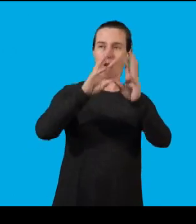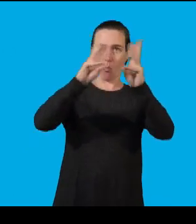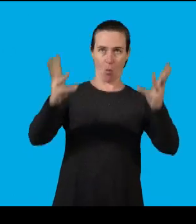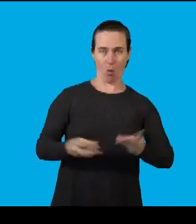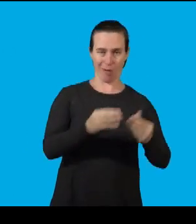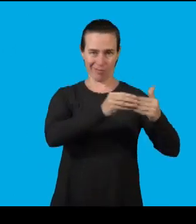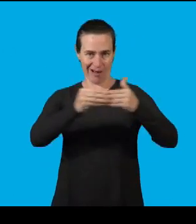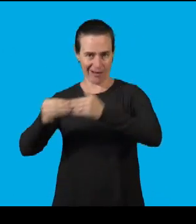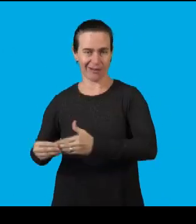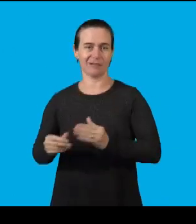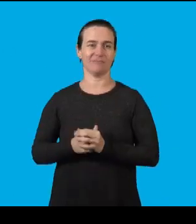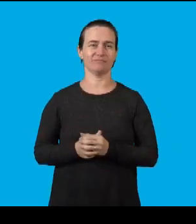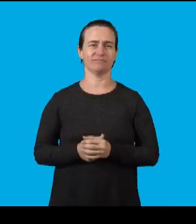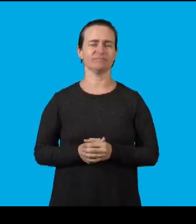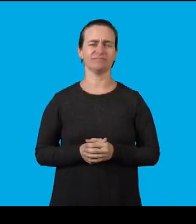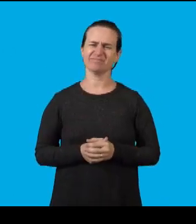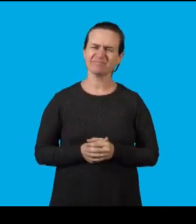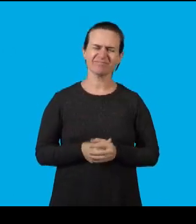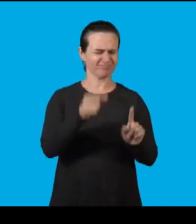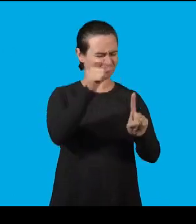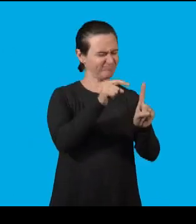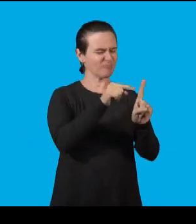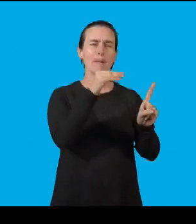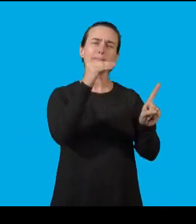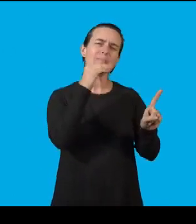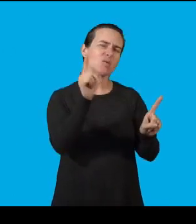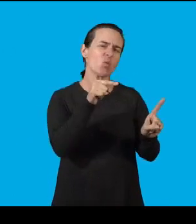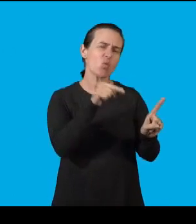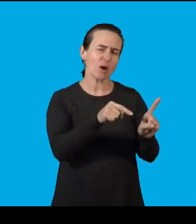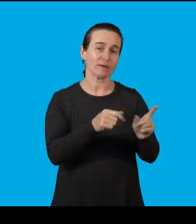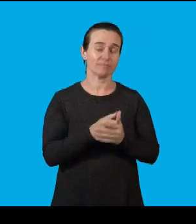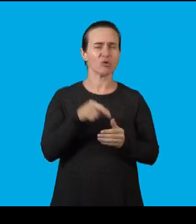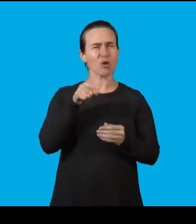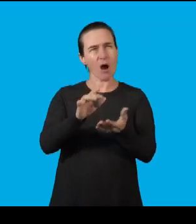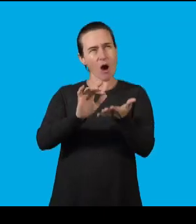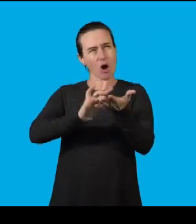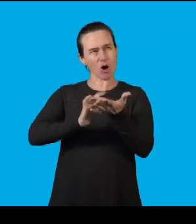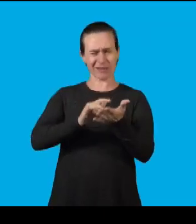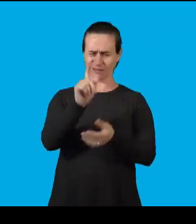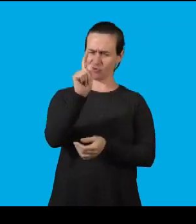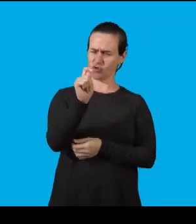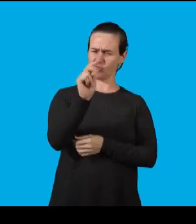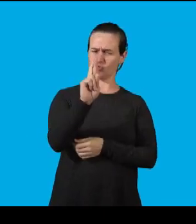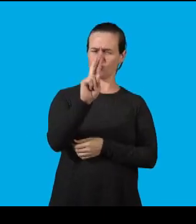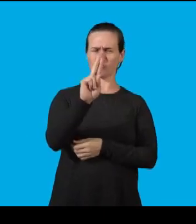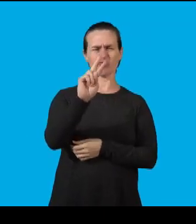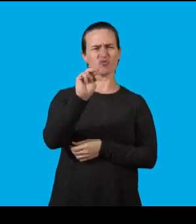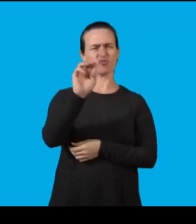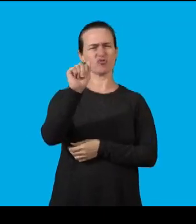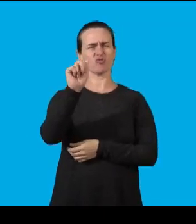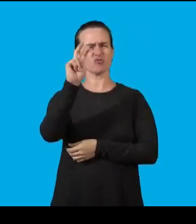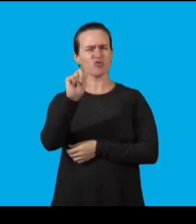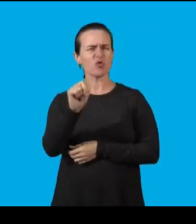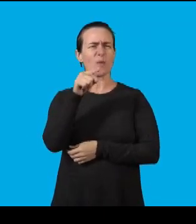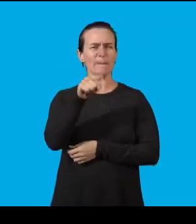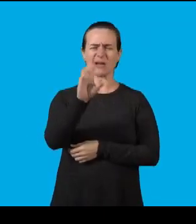world leader. That is very important. So what did he mean by that? In the context of the Truman Doctrine. So